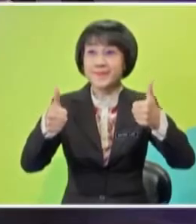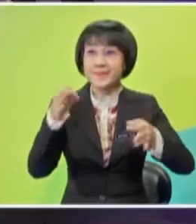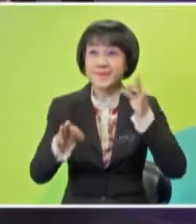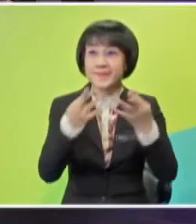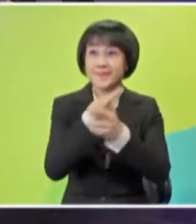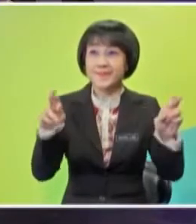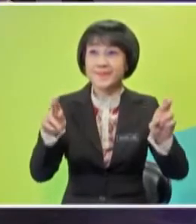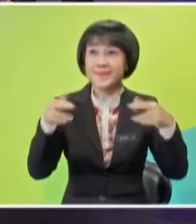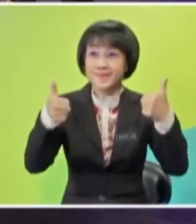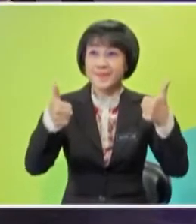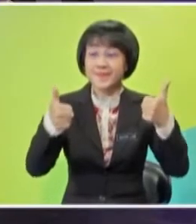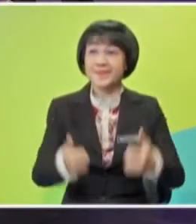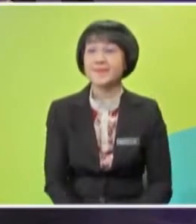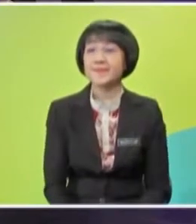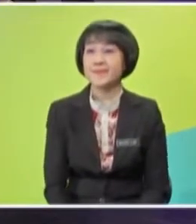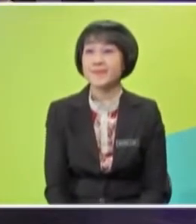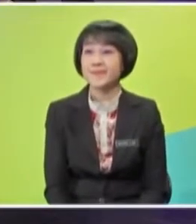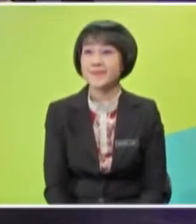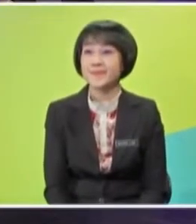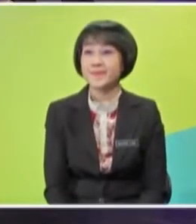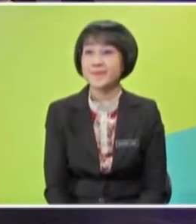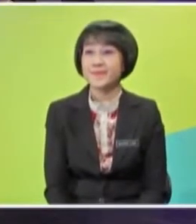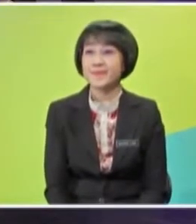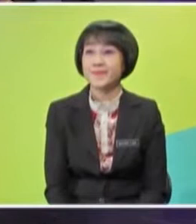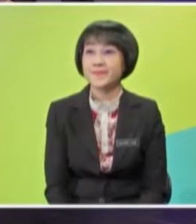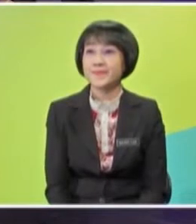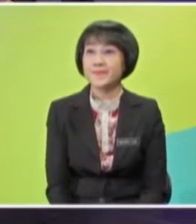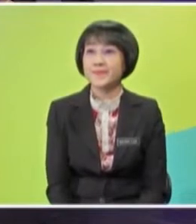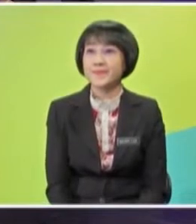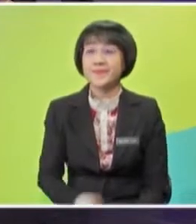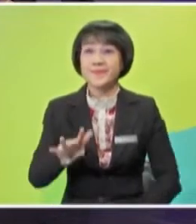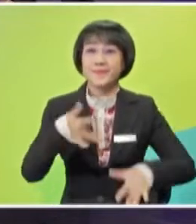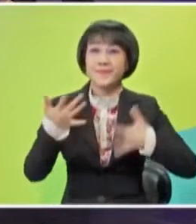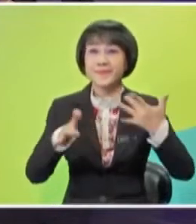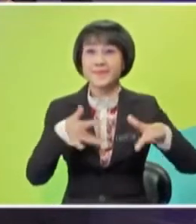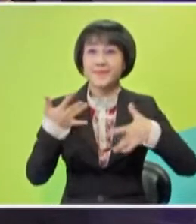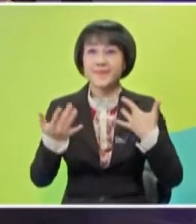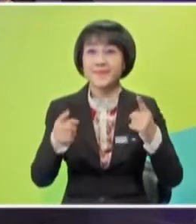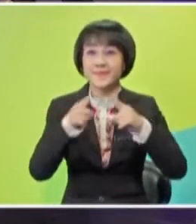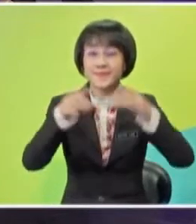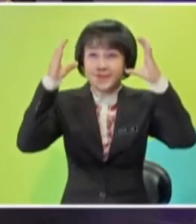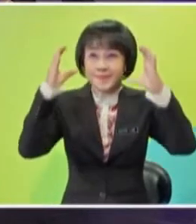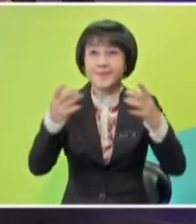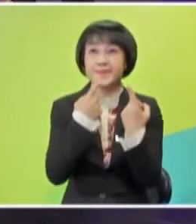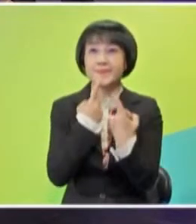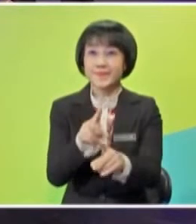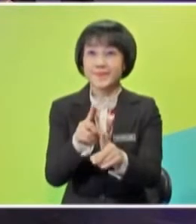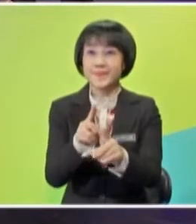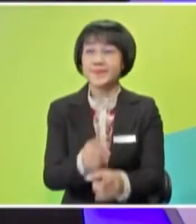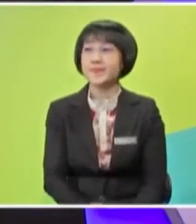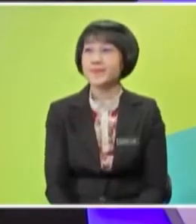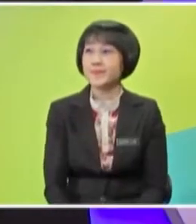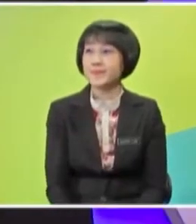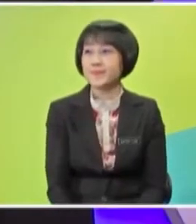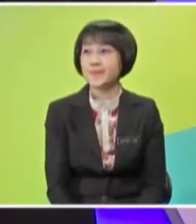Okay, thank you very much. So now they are ready. I feel like they are very excited as well, just to confirm their answers, whether they get it right